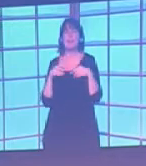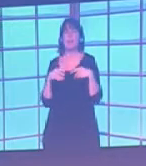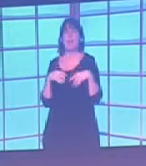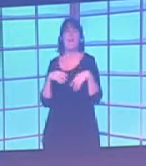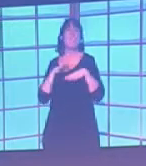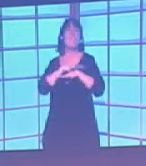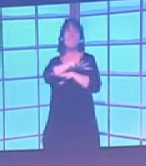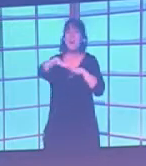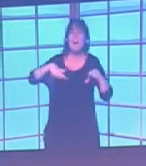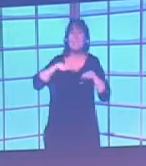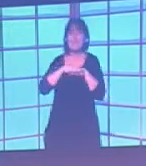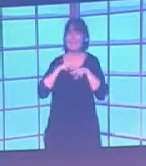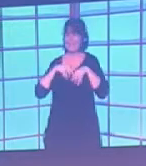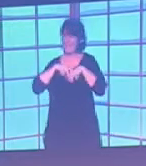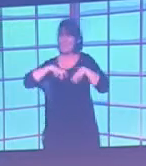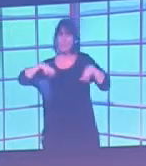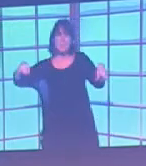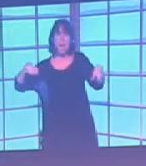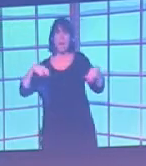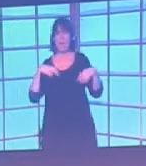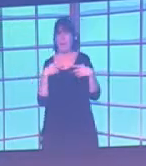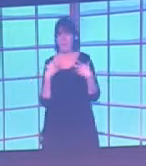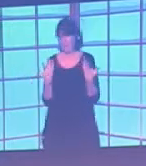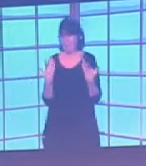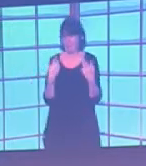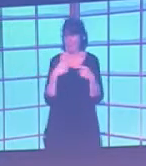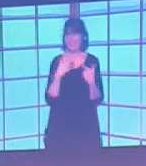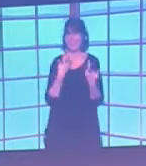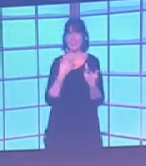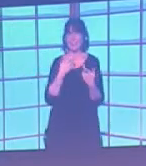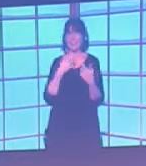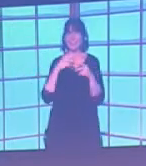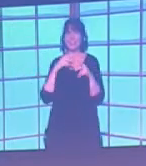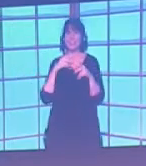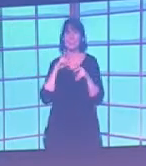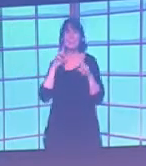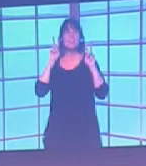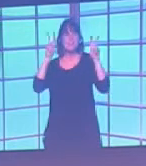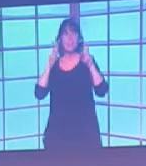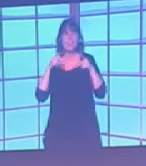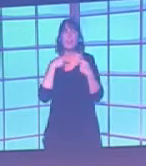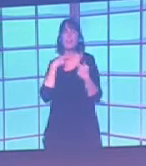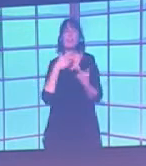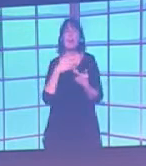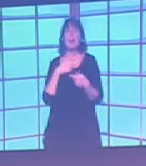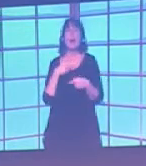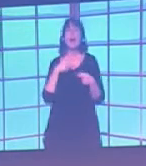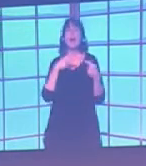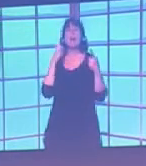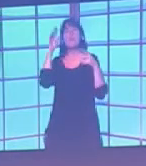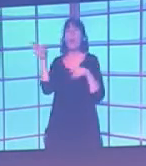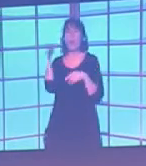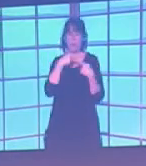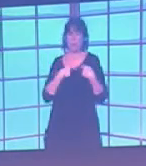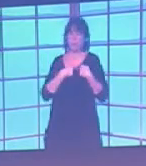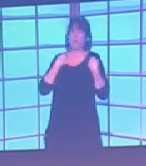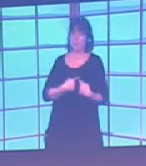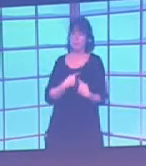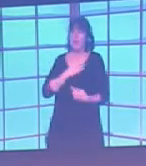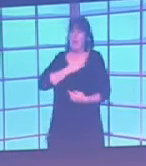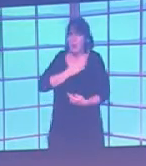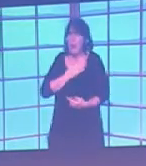whatever. So I think it's a normal thing to care about those fans with